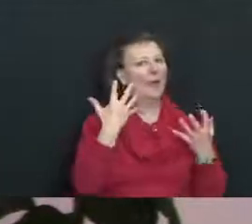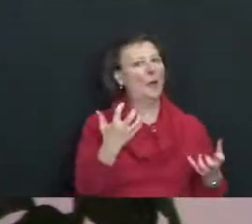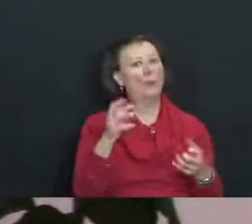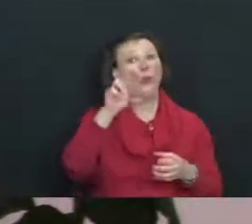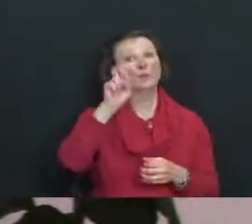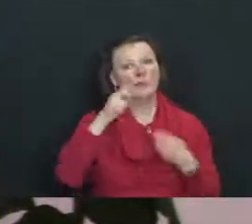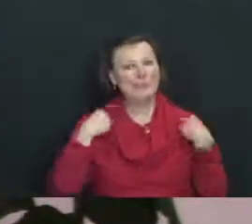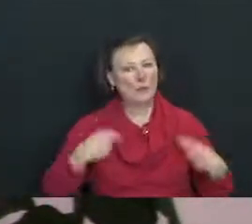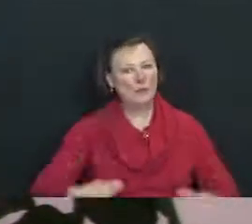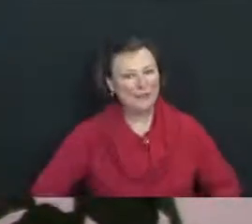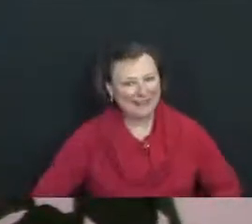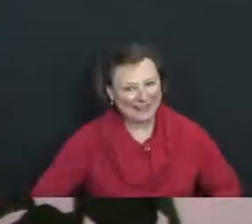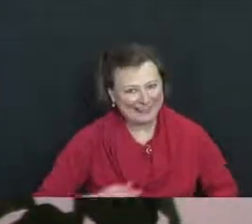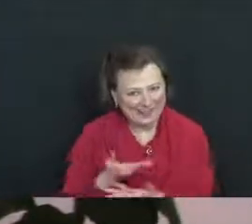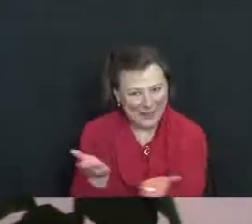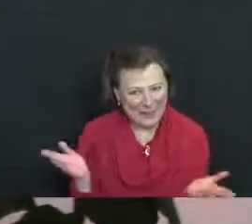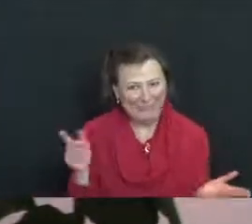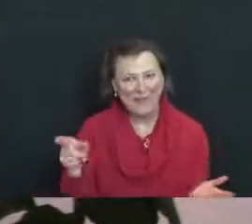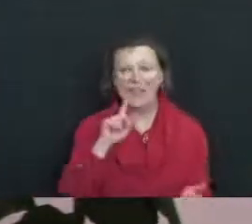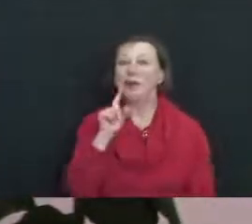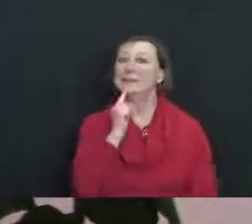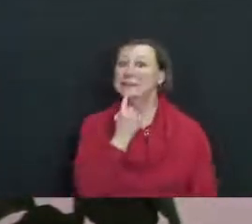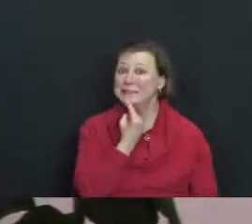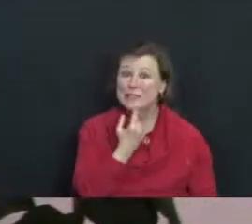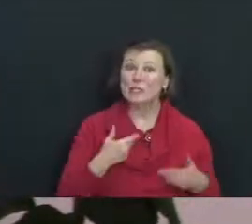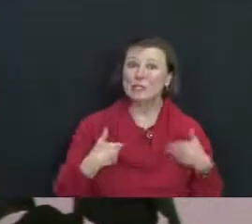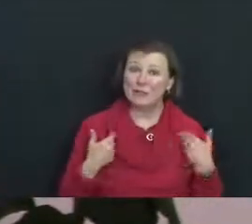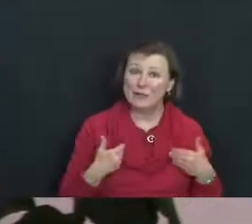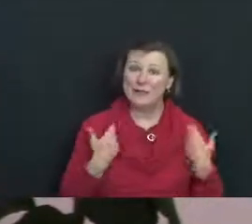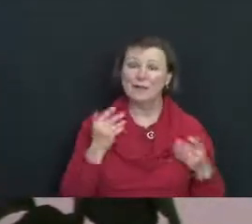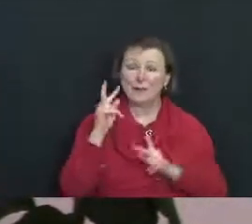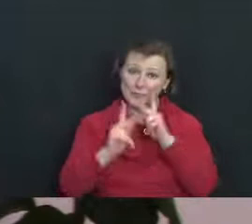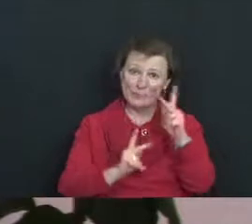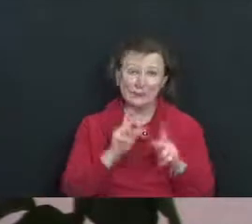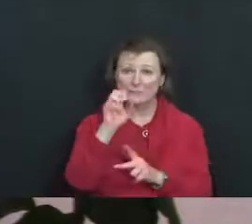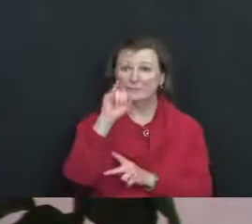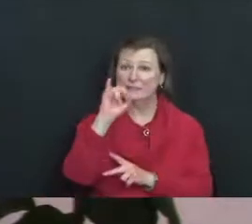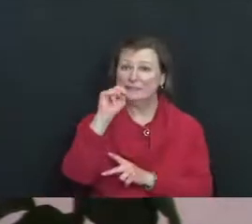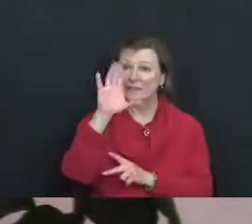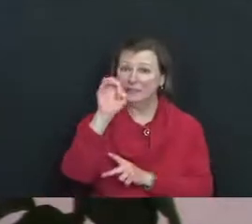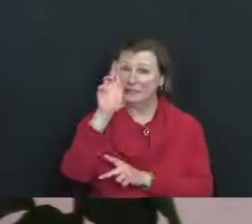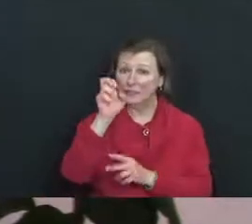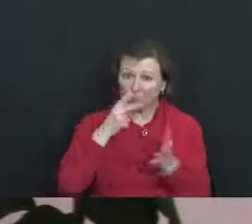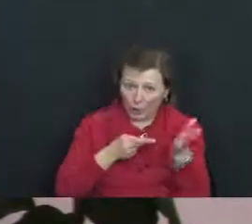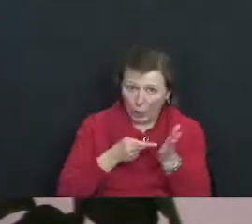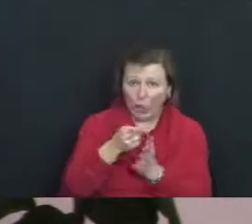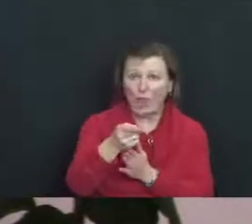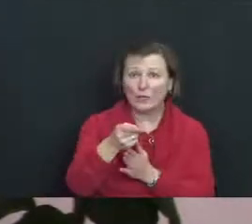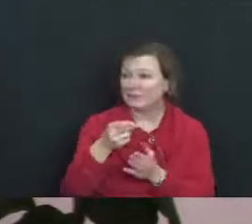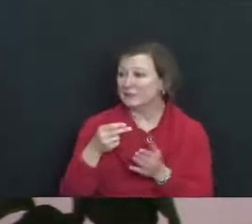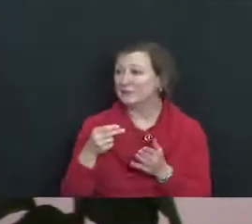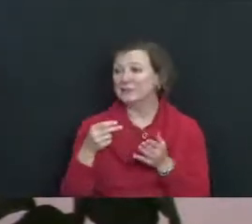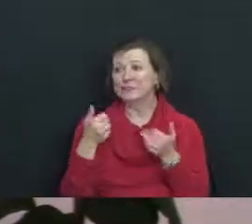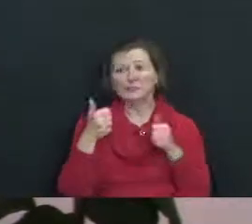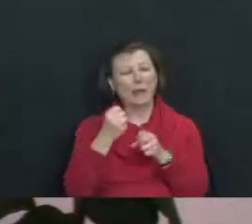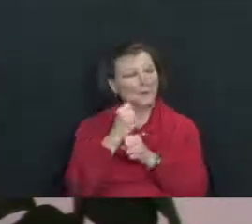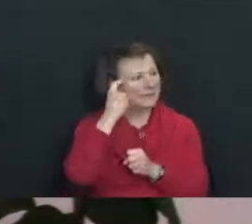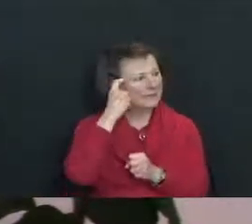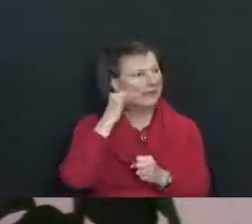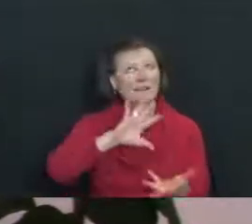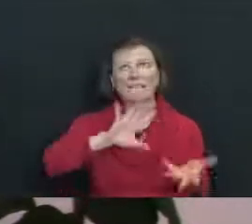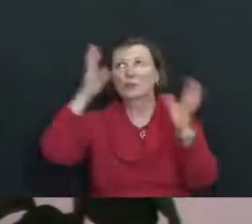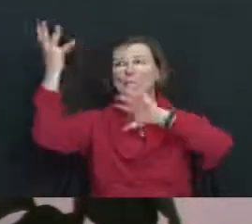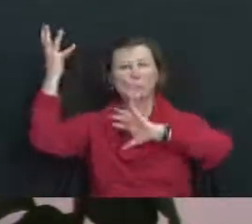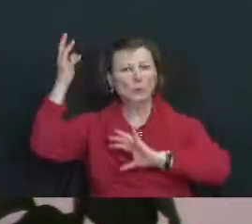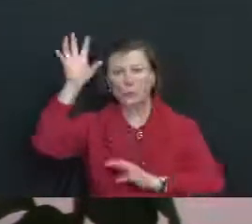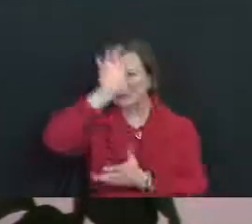bit. They are sincere young people. They're trying to make sense out of a confusing world, and my hope